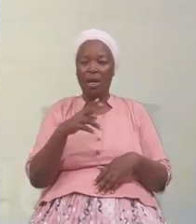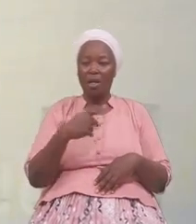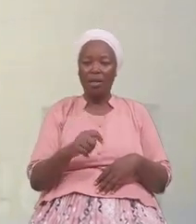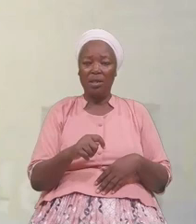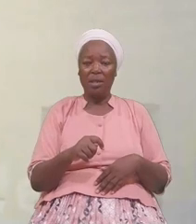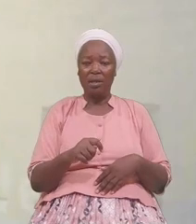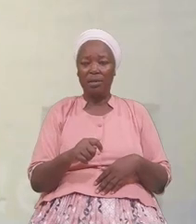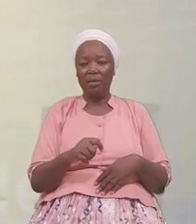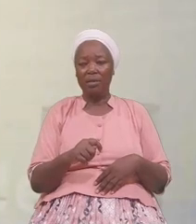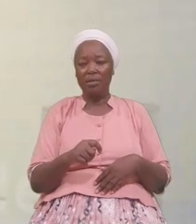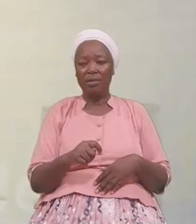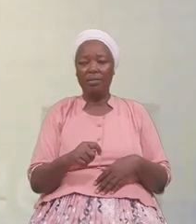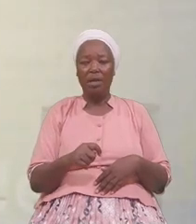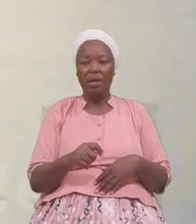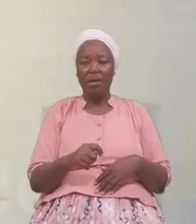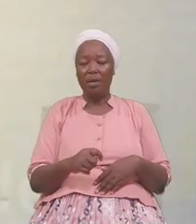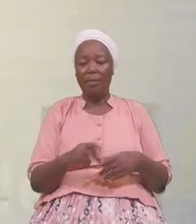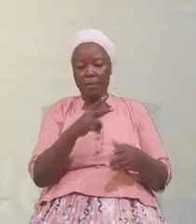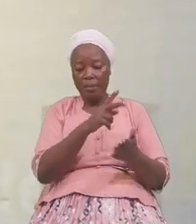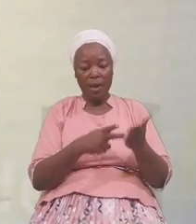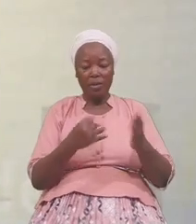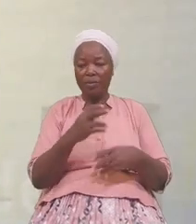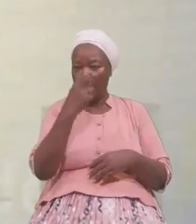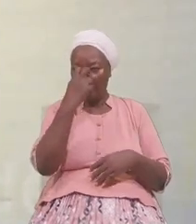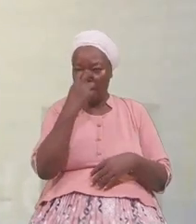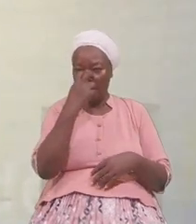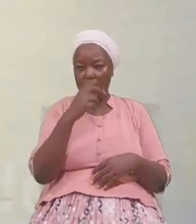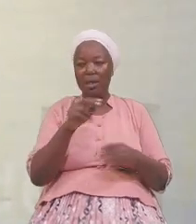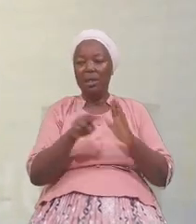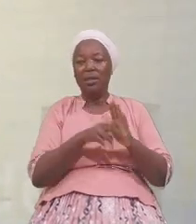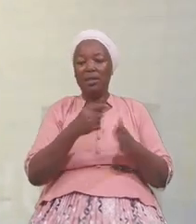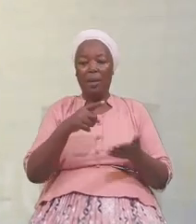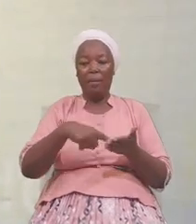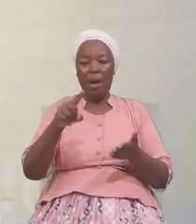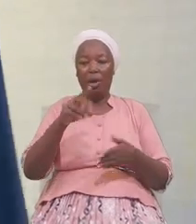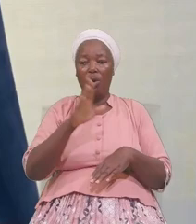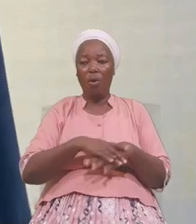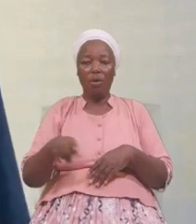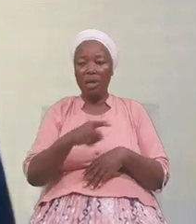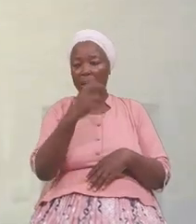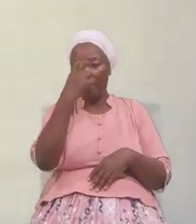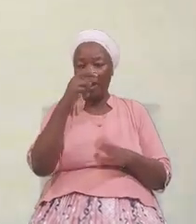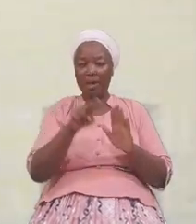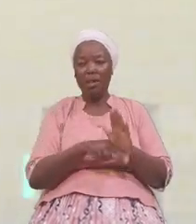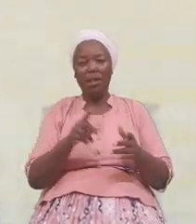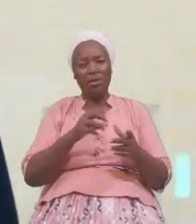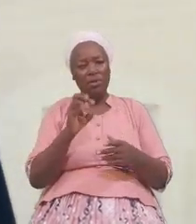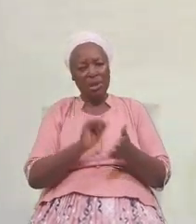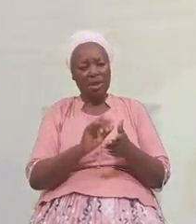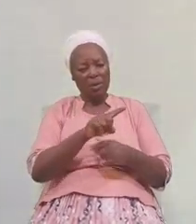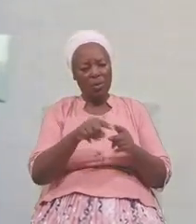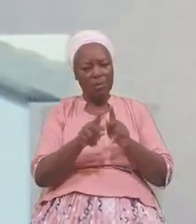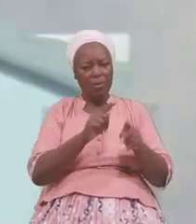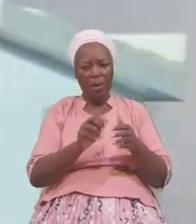badge of their blindness, the mark of their blindness, so that when people